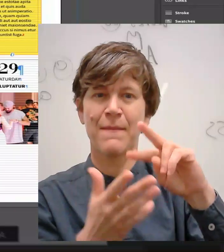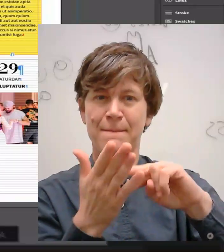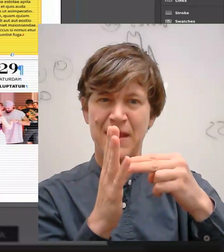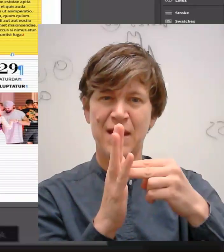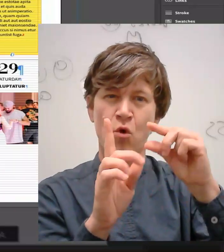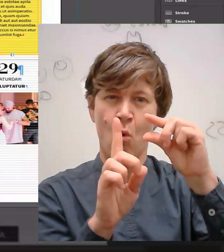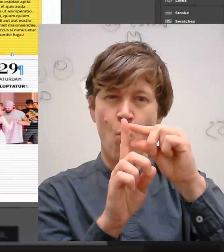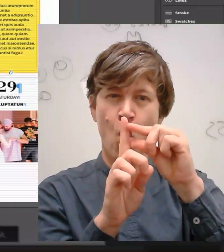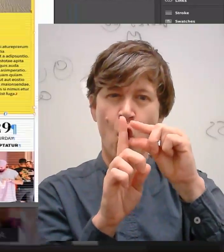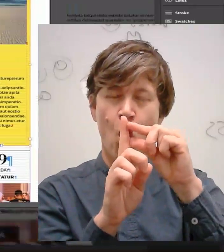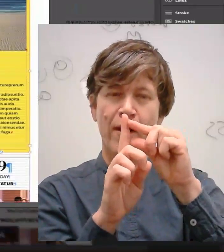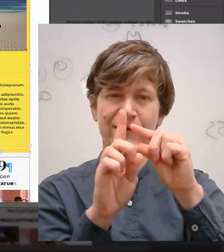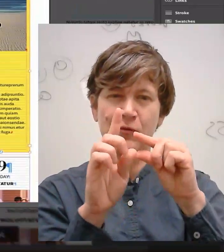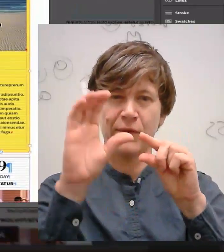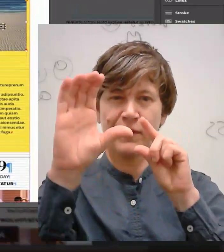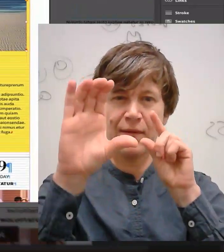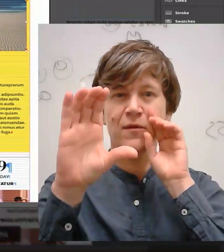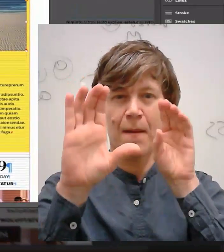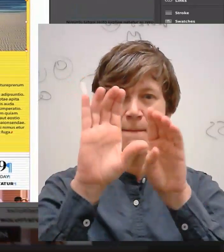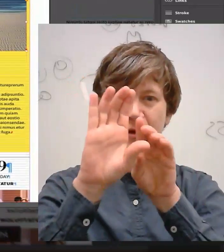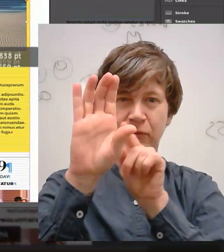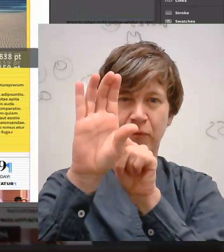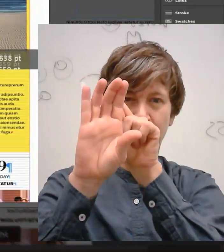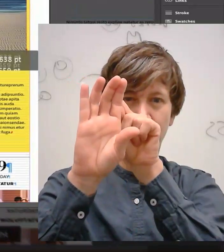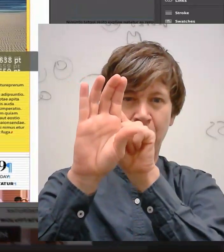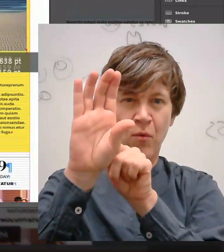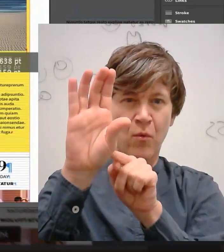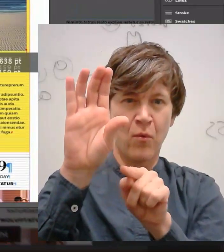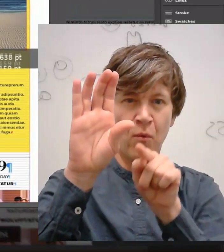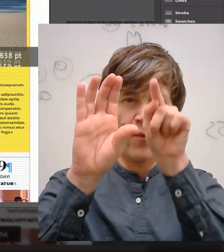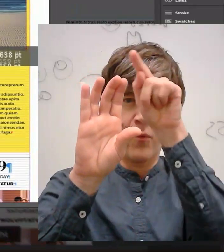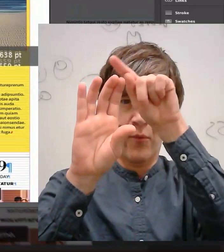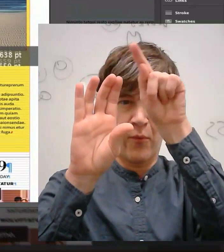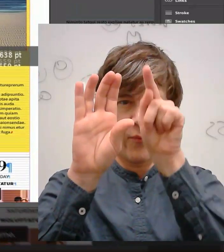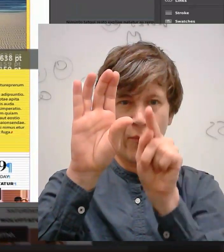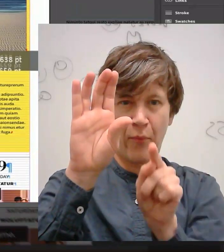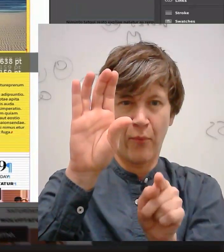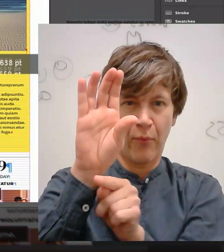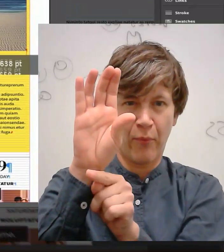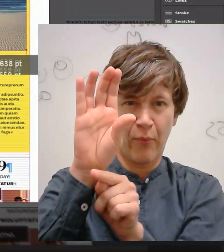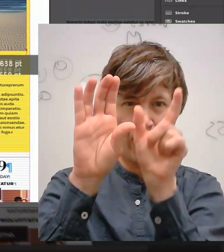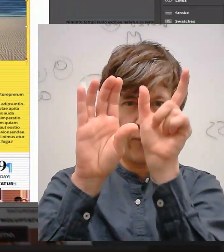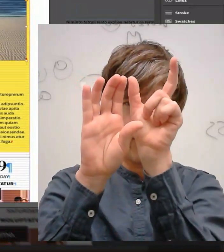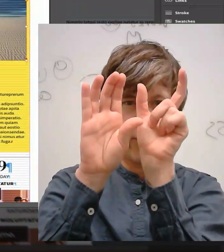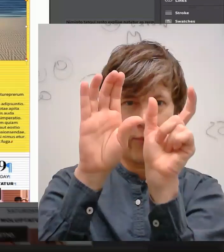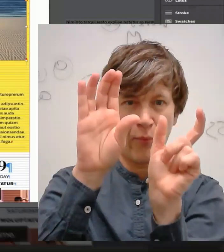Okay, I'm going to go down as far as that. And then I can come and adjust the height of